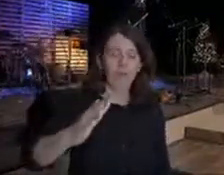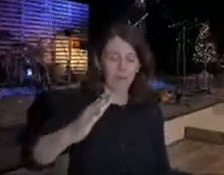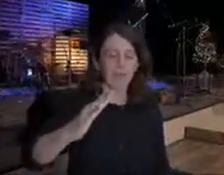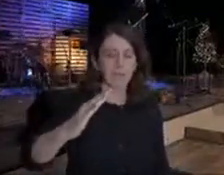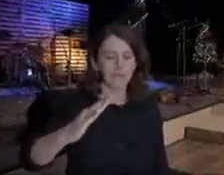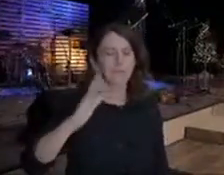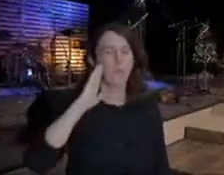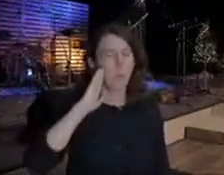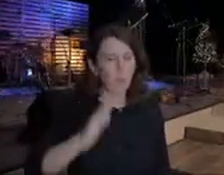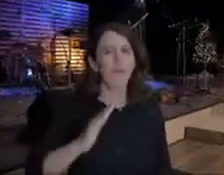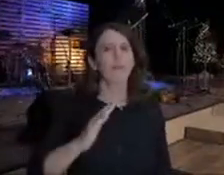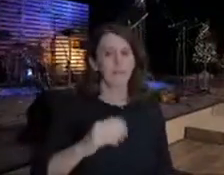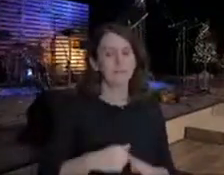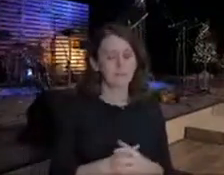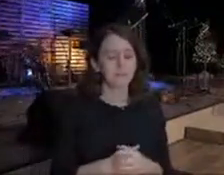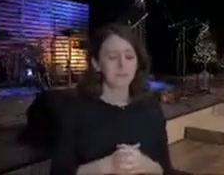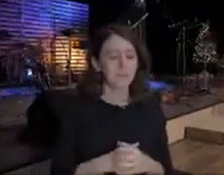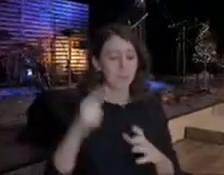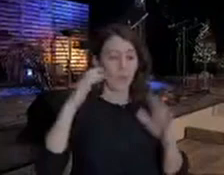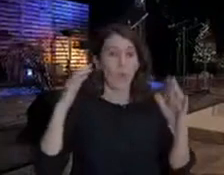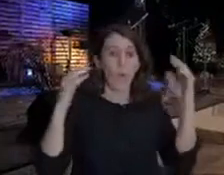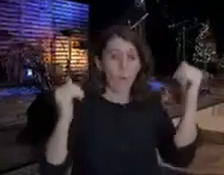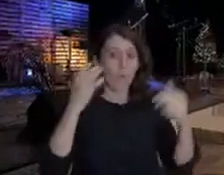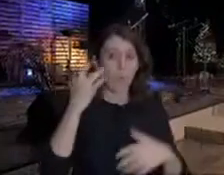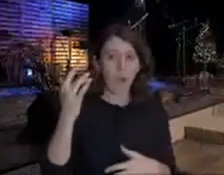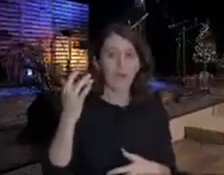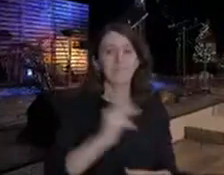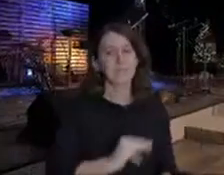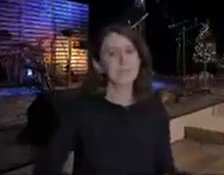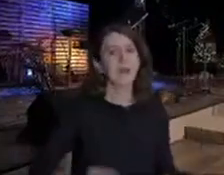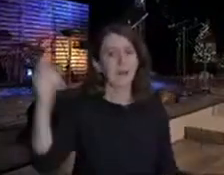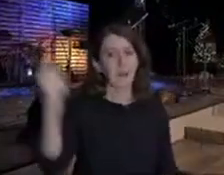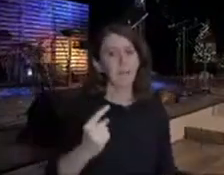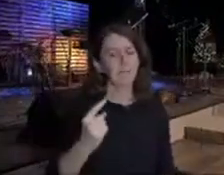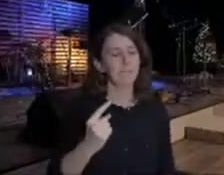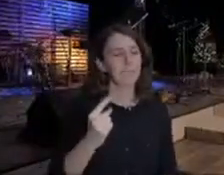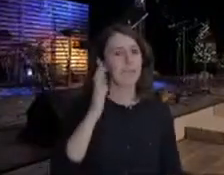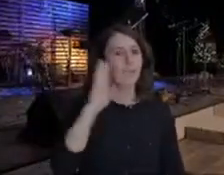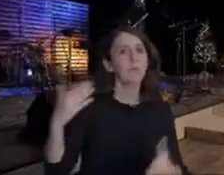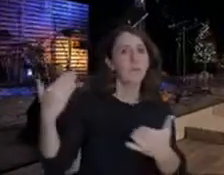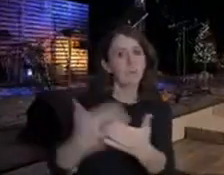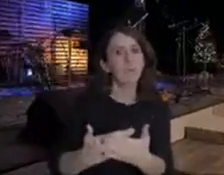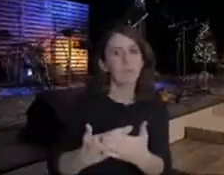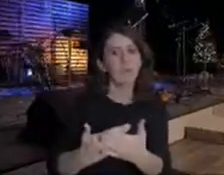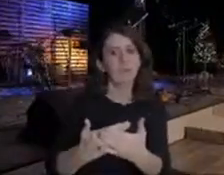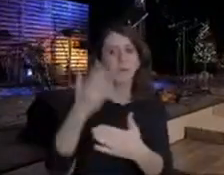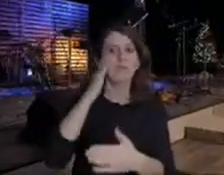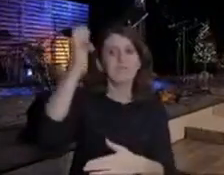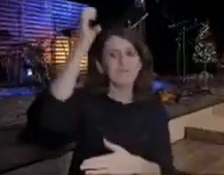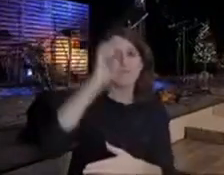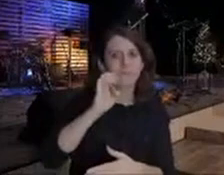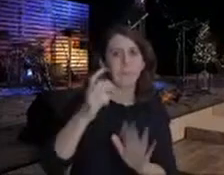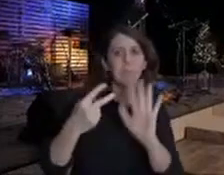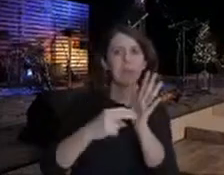to be a Messiah, and he is coming. And there is hope because the Messiah is coming. He'll be born. He'll be Emmanuel, which